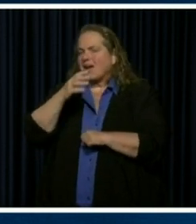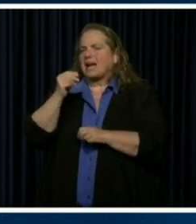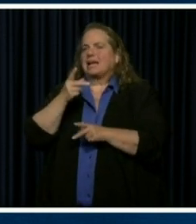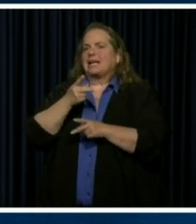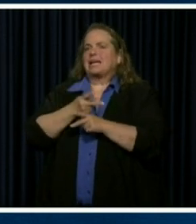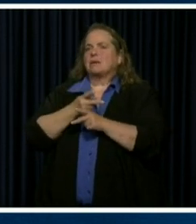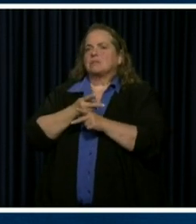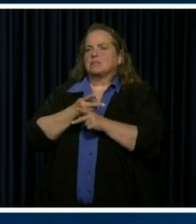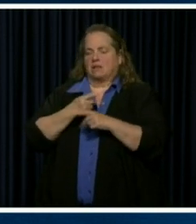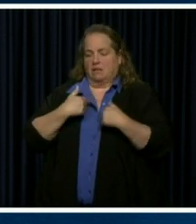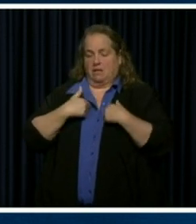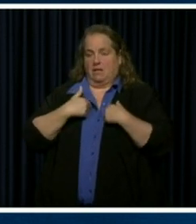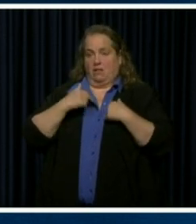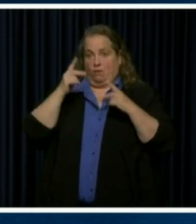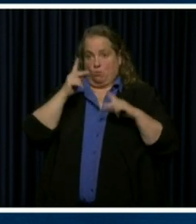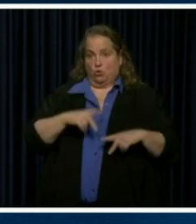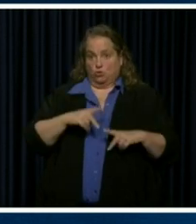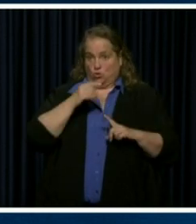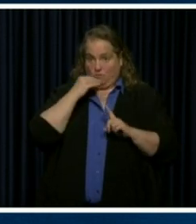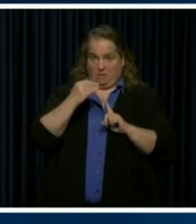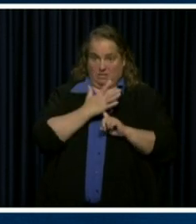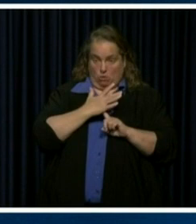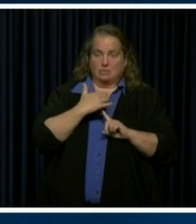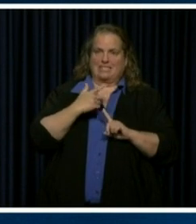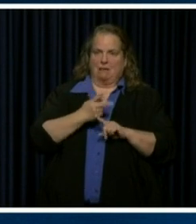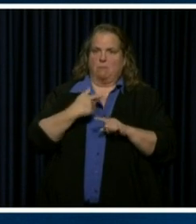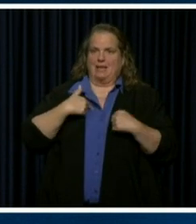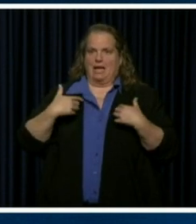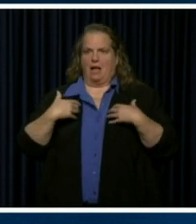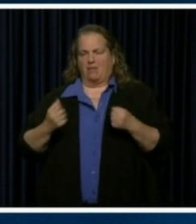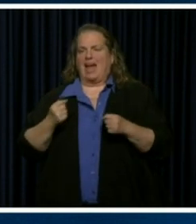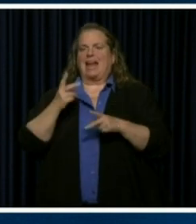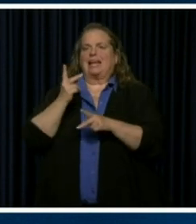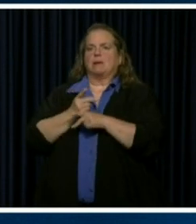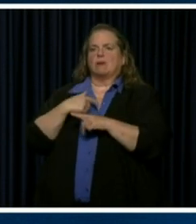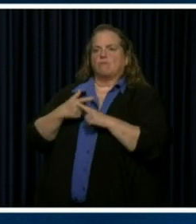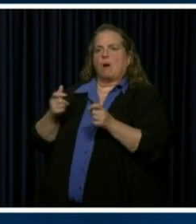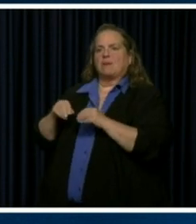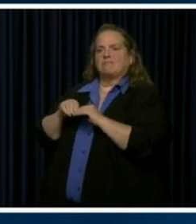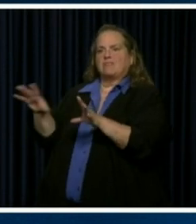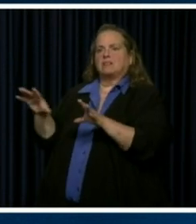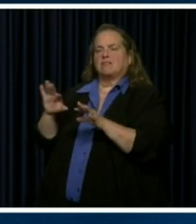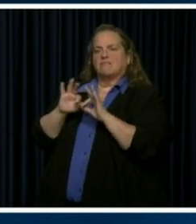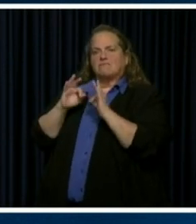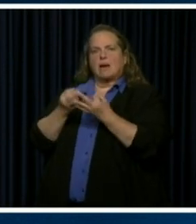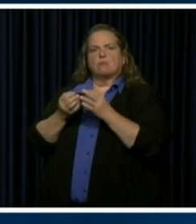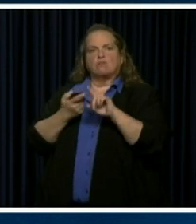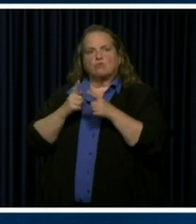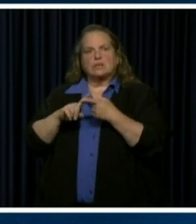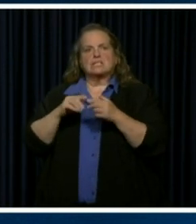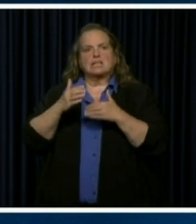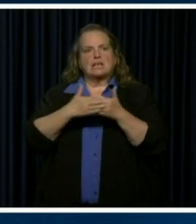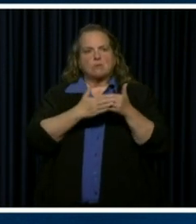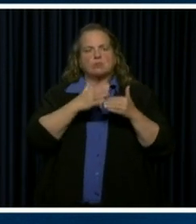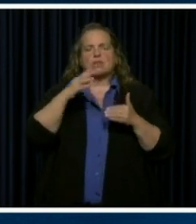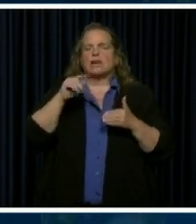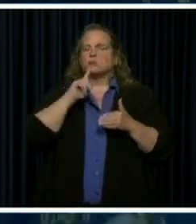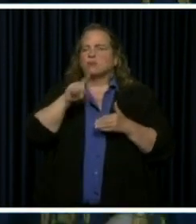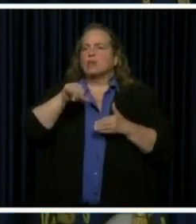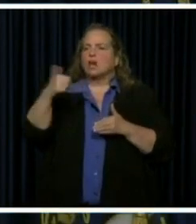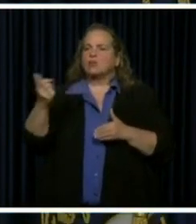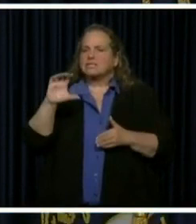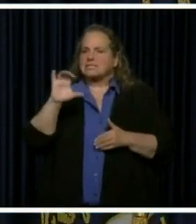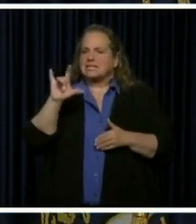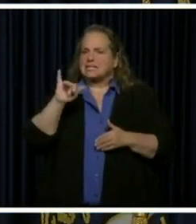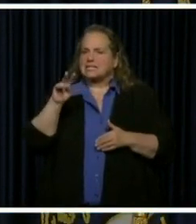keeps the individual healthy, but also keeps them from infecting their family, friends, neighbors, and really other